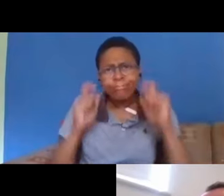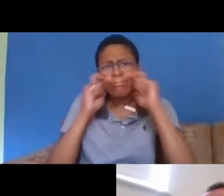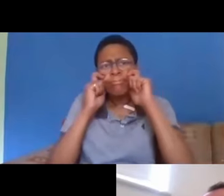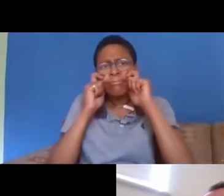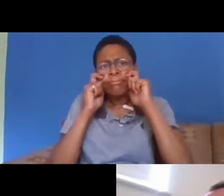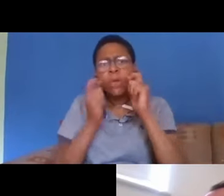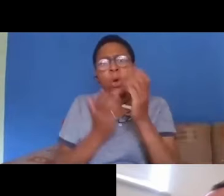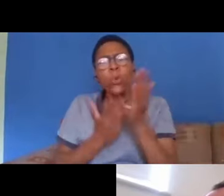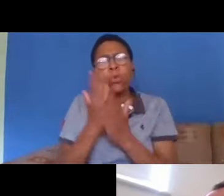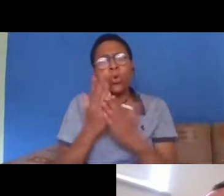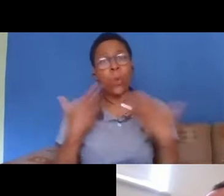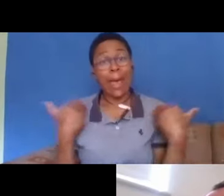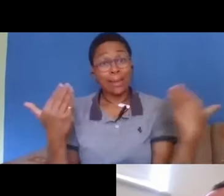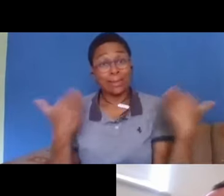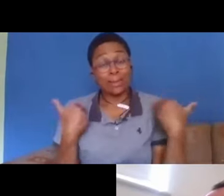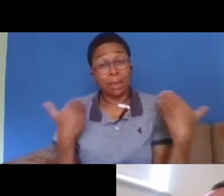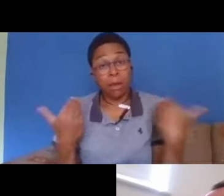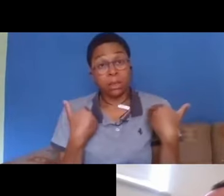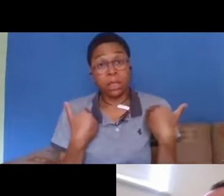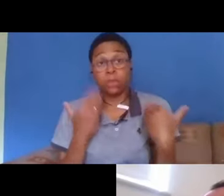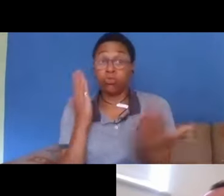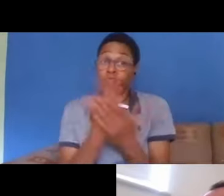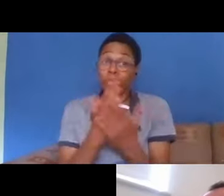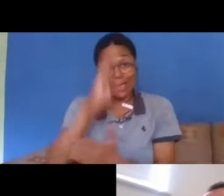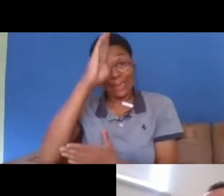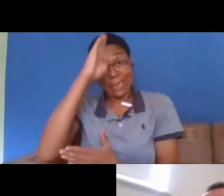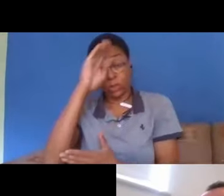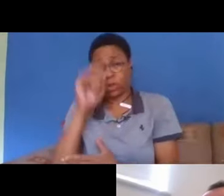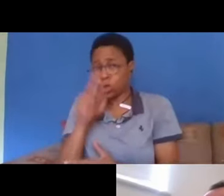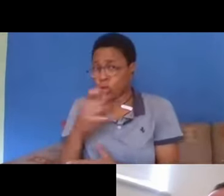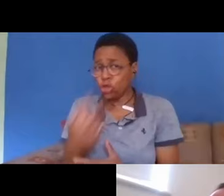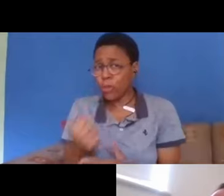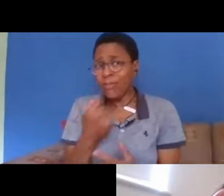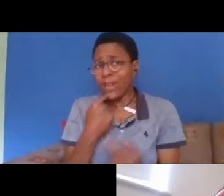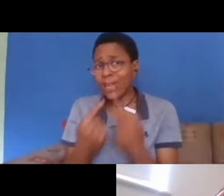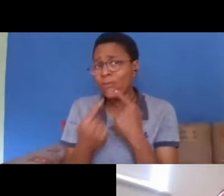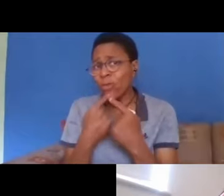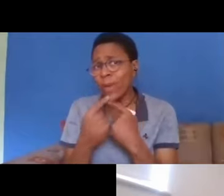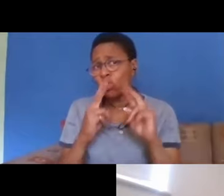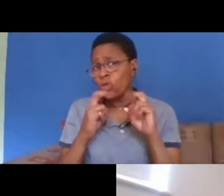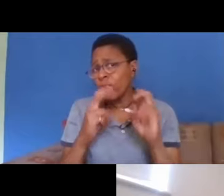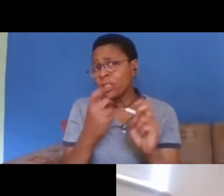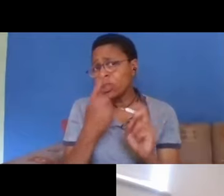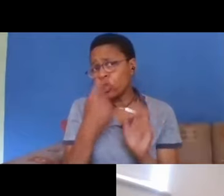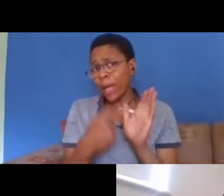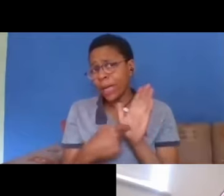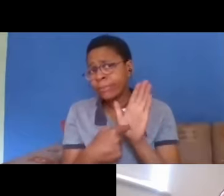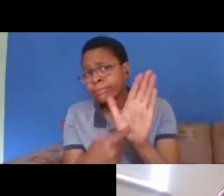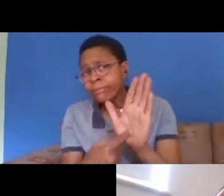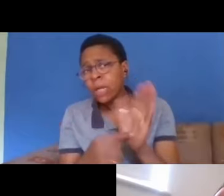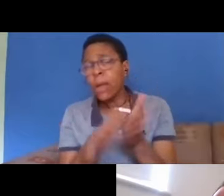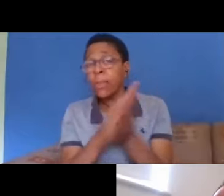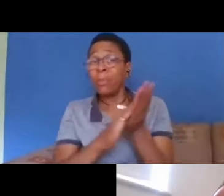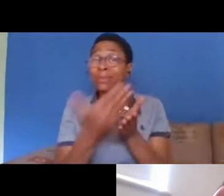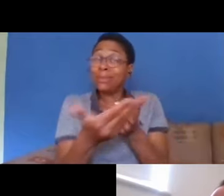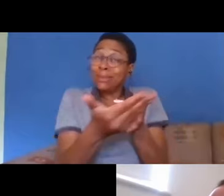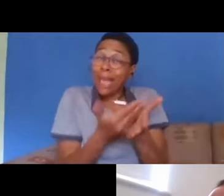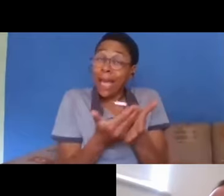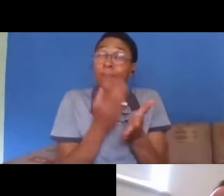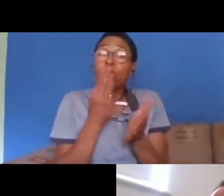dangerous. Can you signpost any studies that show it's safe to wear a mask? Or what's the science around